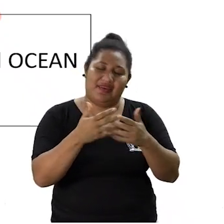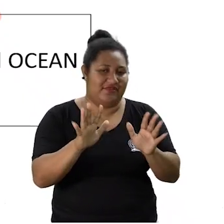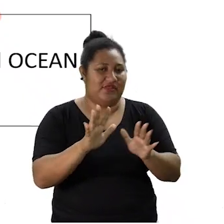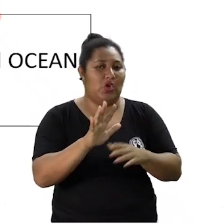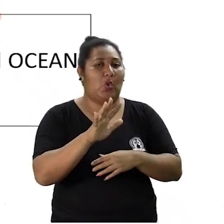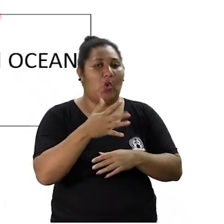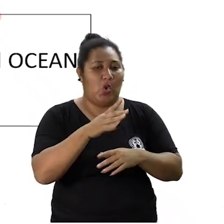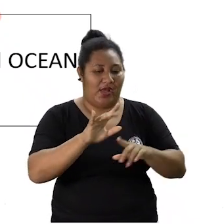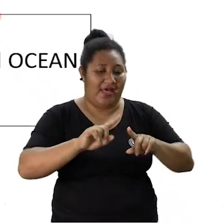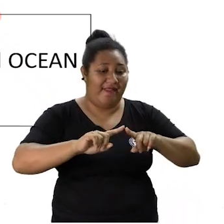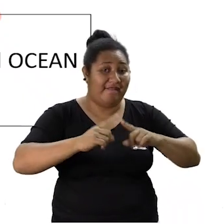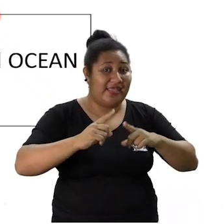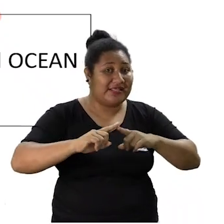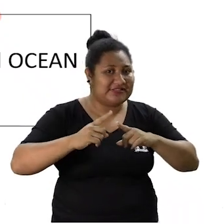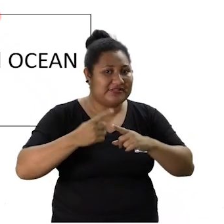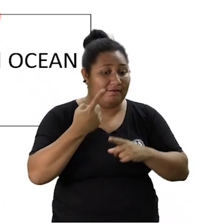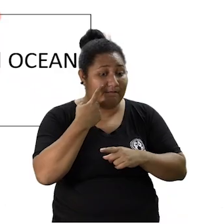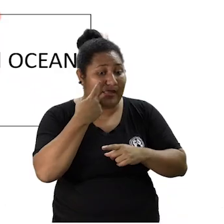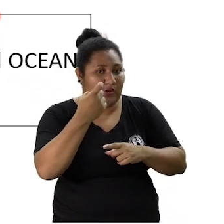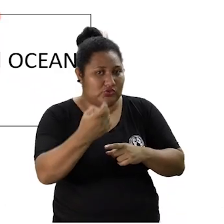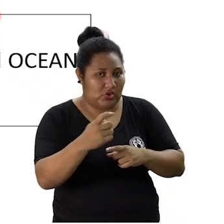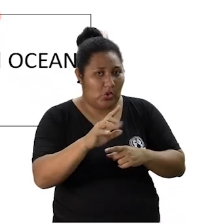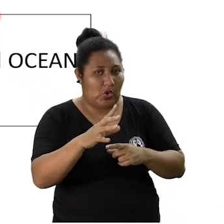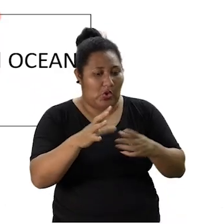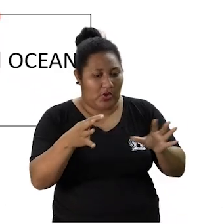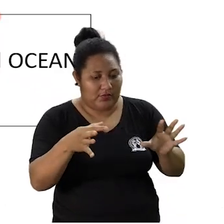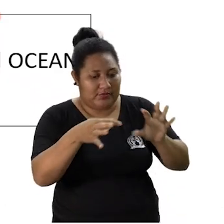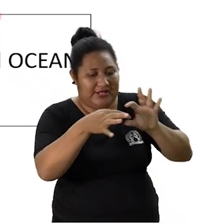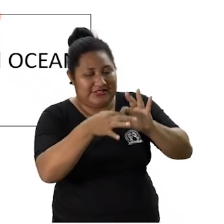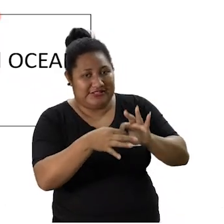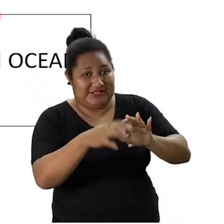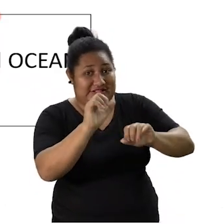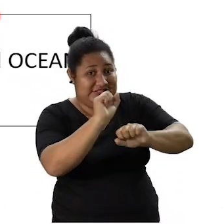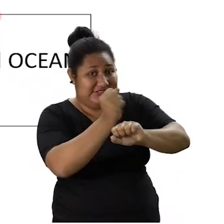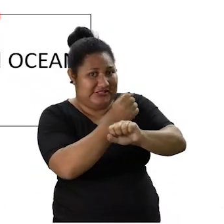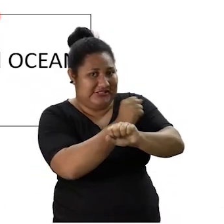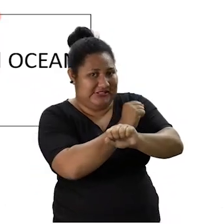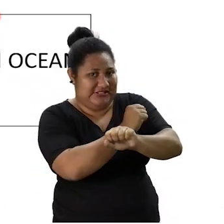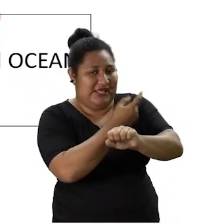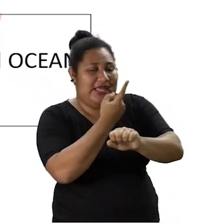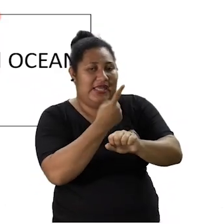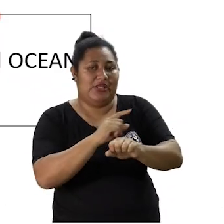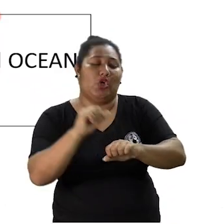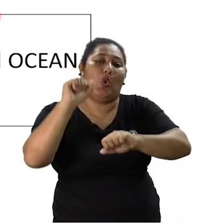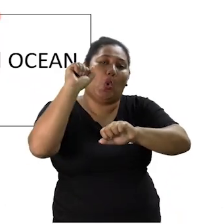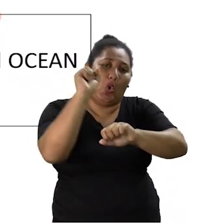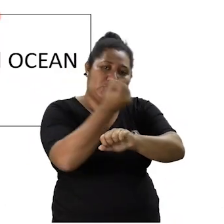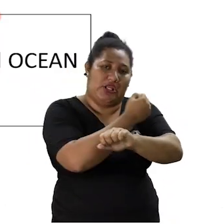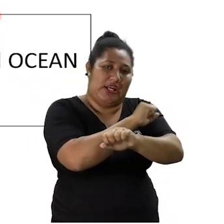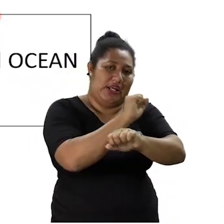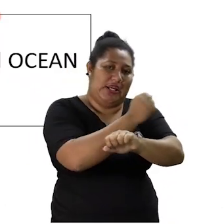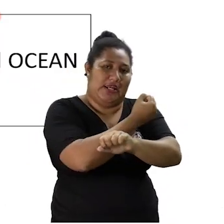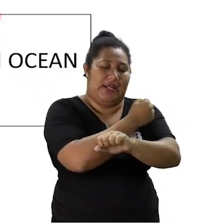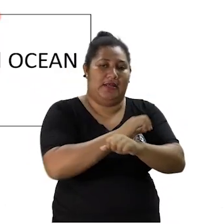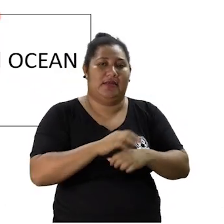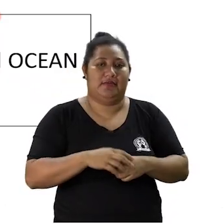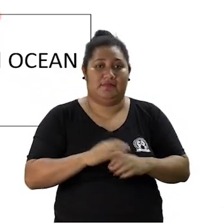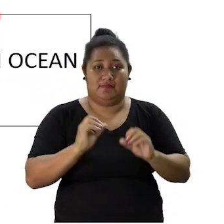are found or related to the sea and ocean. Okay?